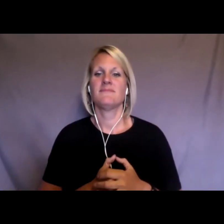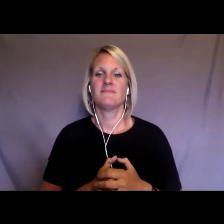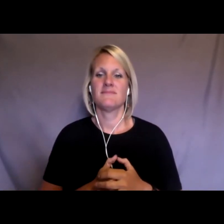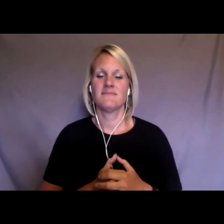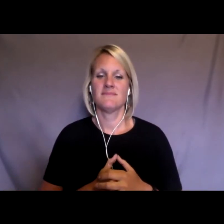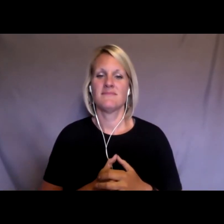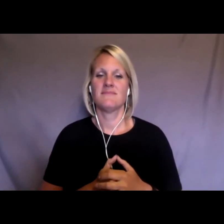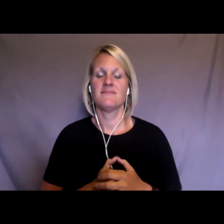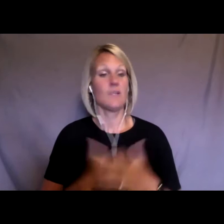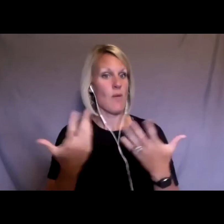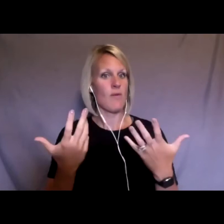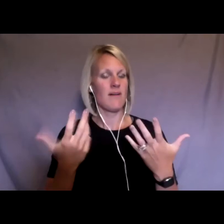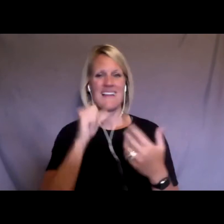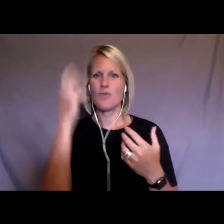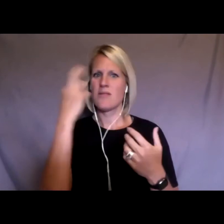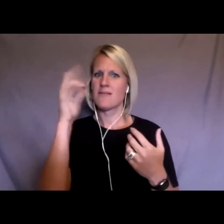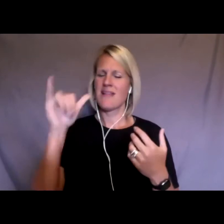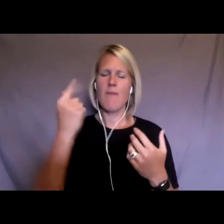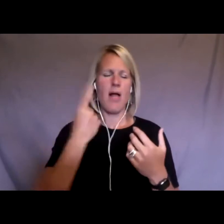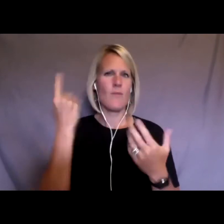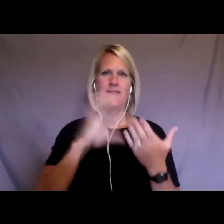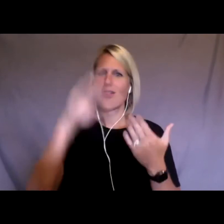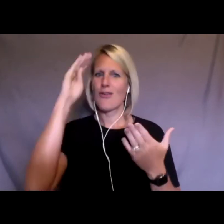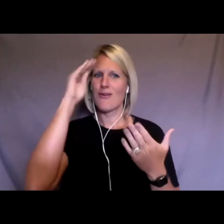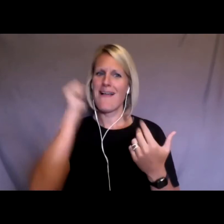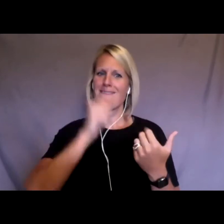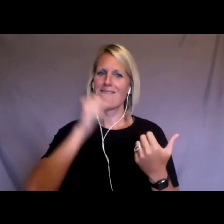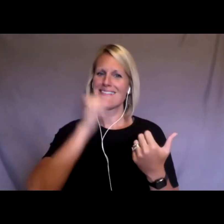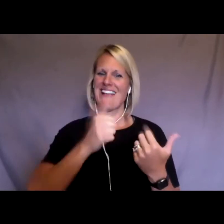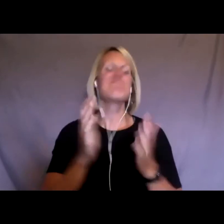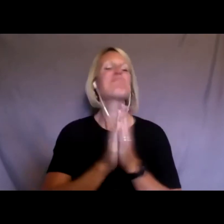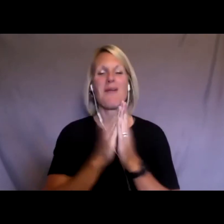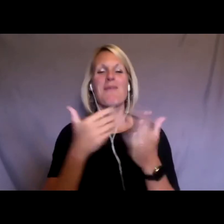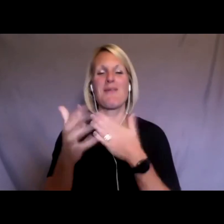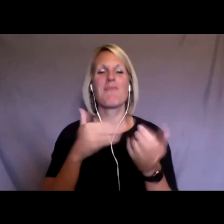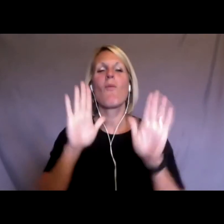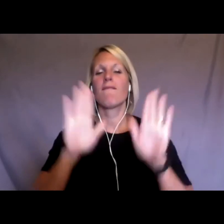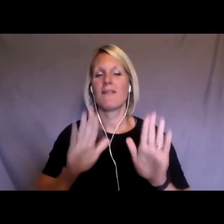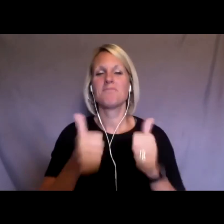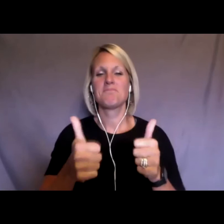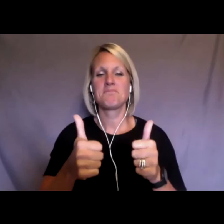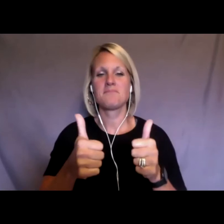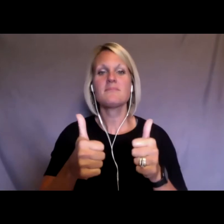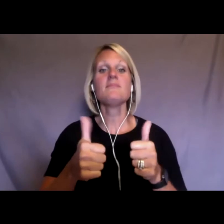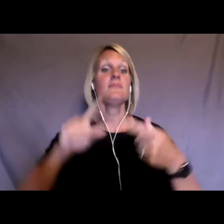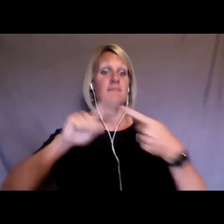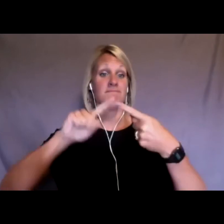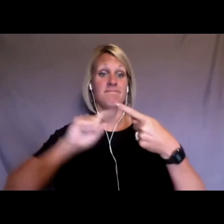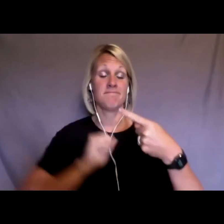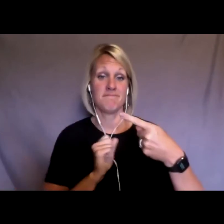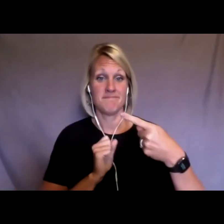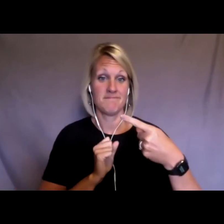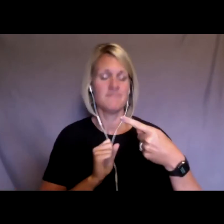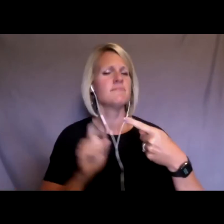Learning something new every day. Ah, wonderful. So the first question, let me just point